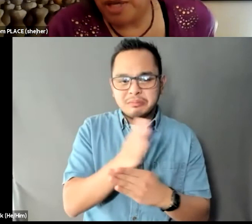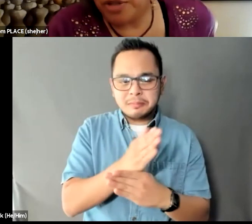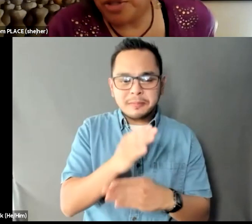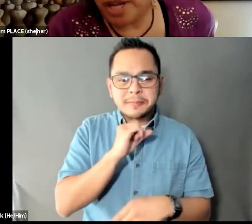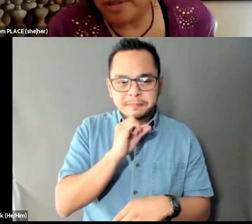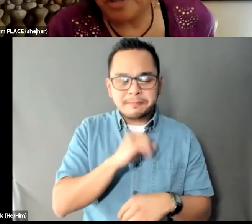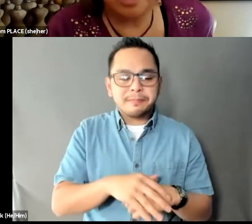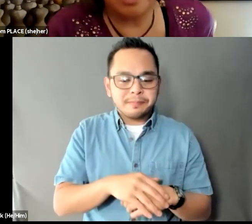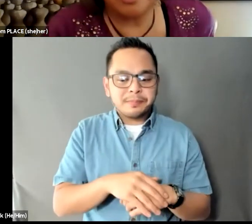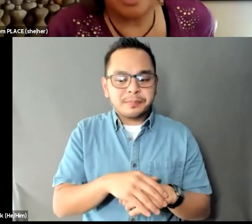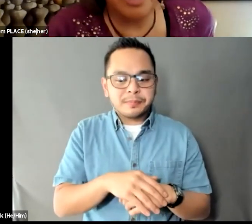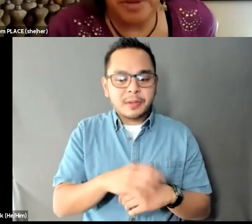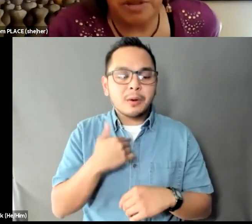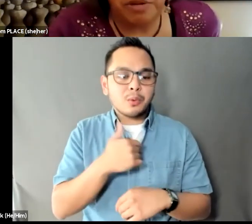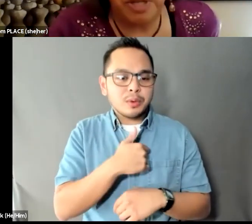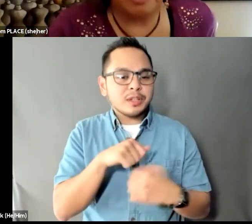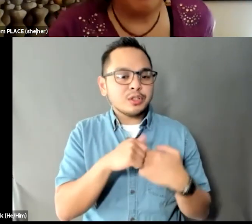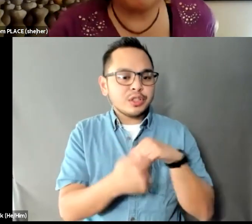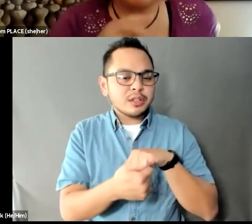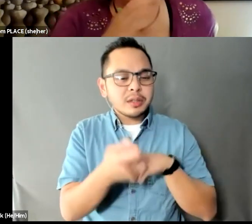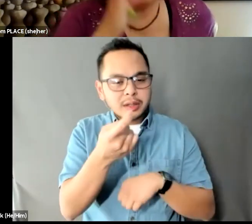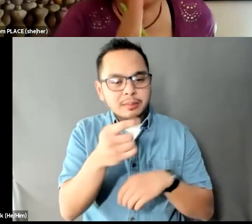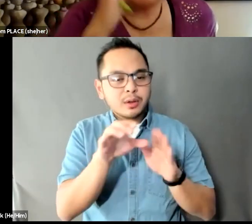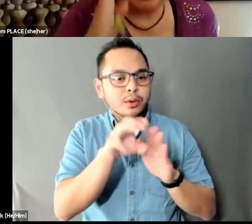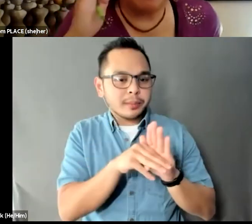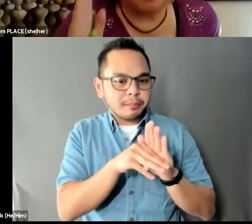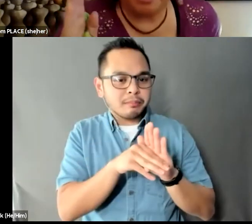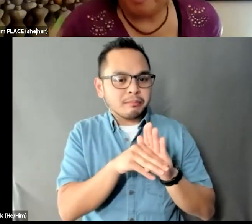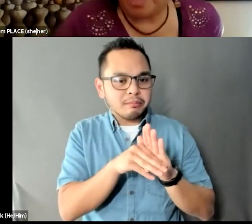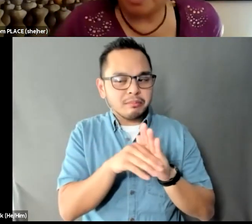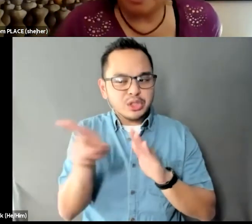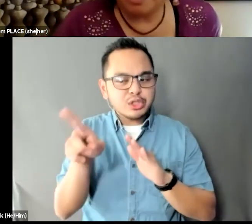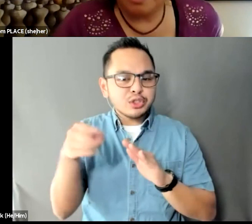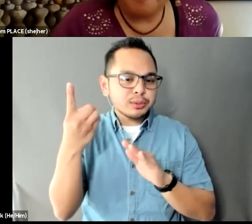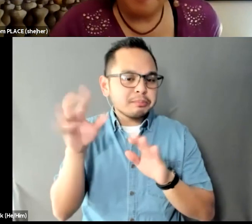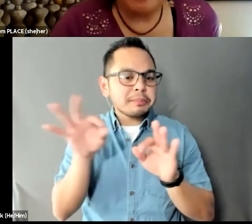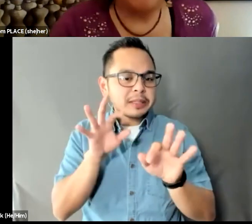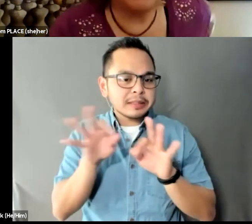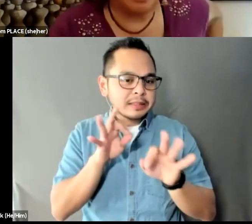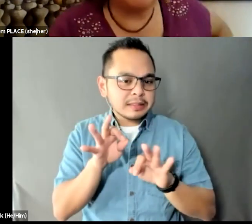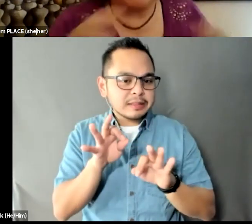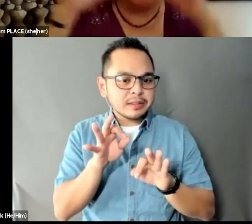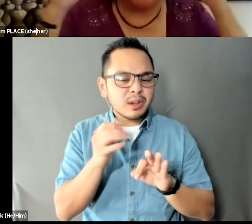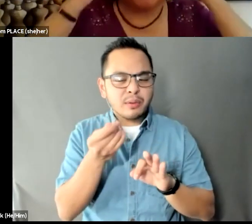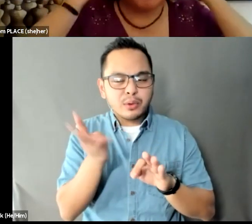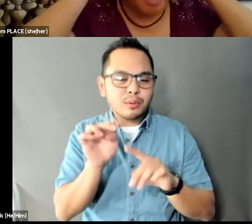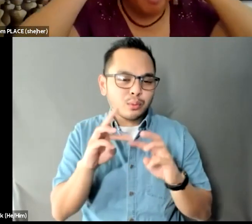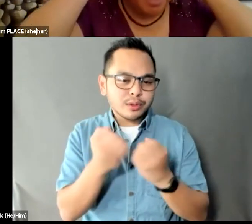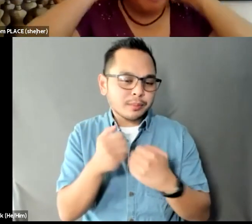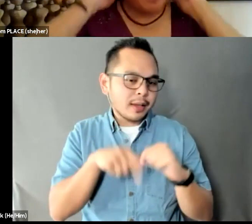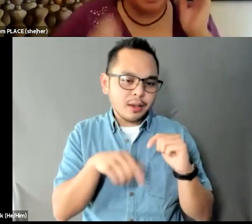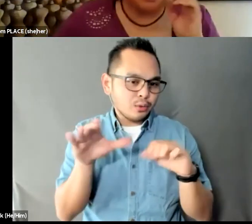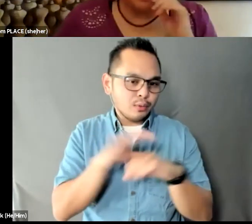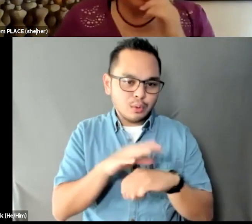And we changed a little bit of the curriculum. She just chose a handful of the workshops. We couldn't do the whole